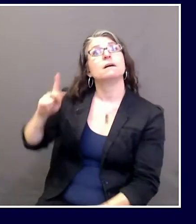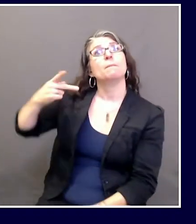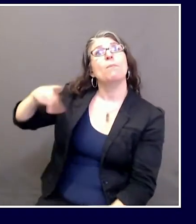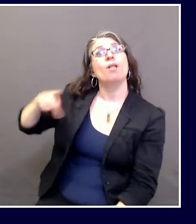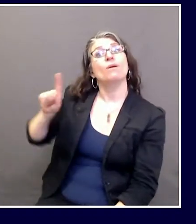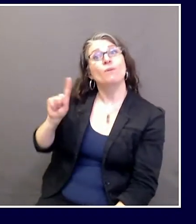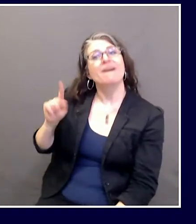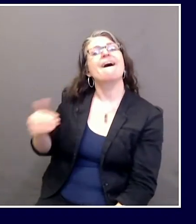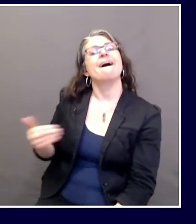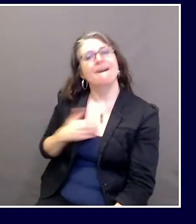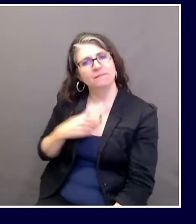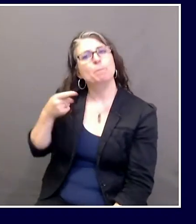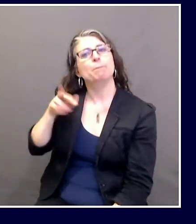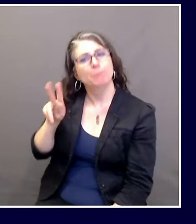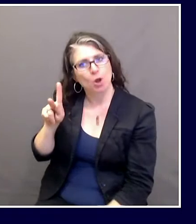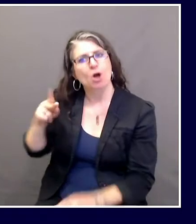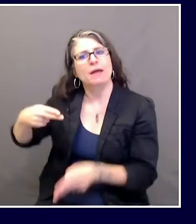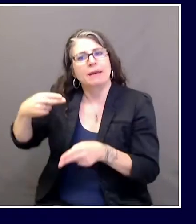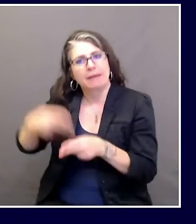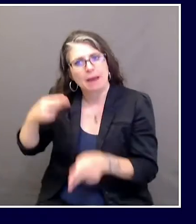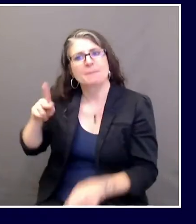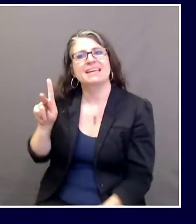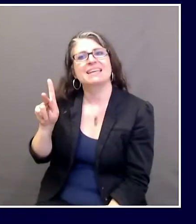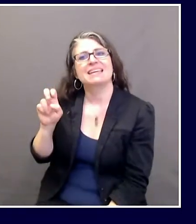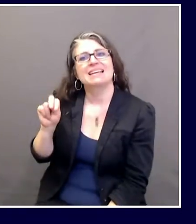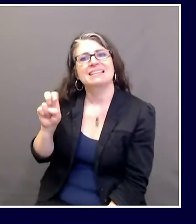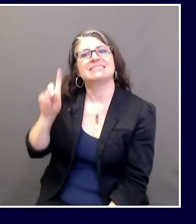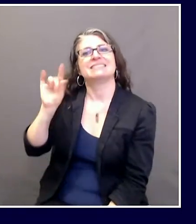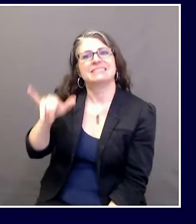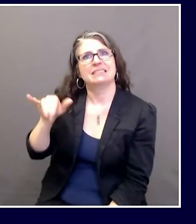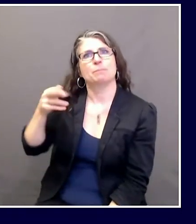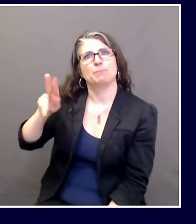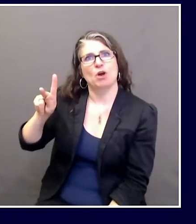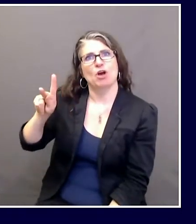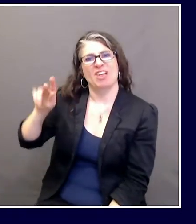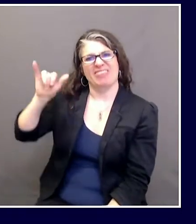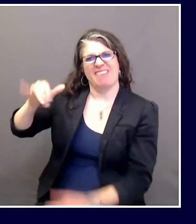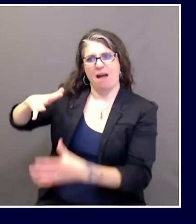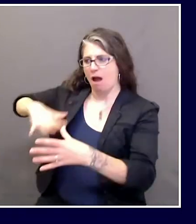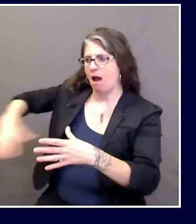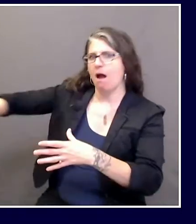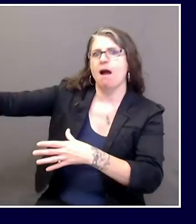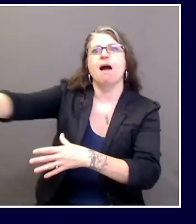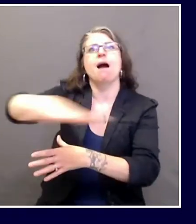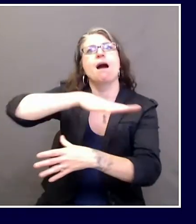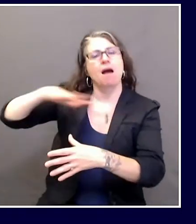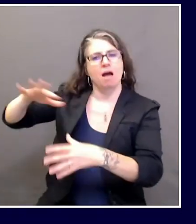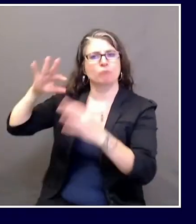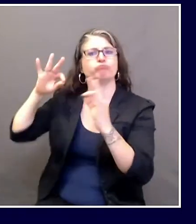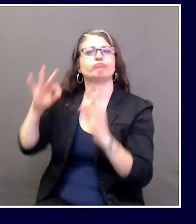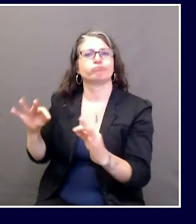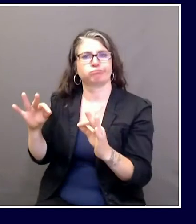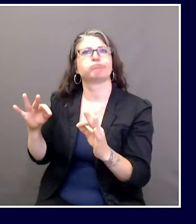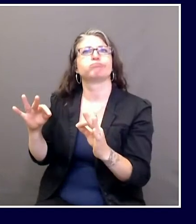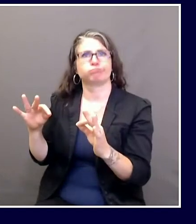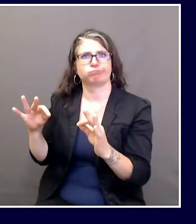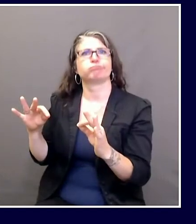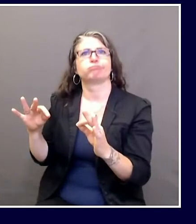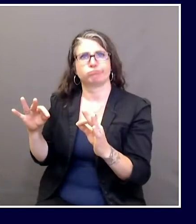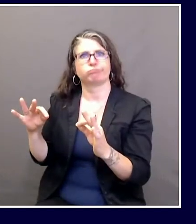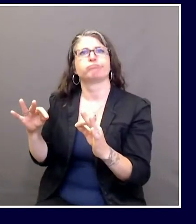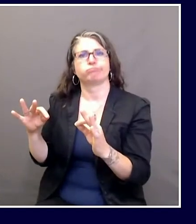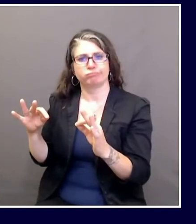Portland. We've got to have a location with hard floors, with hard concrete or asphalt. So we're looking for a